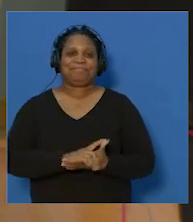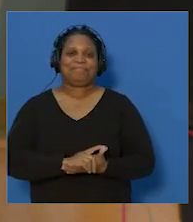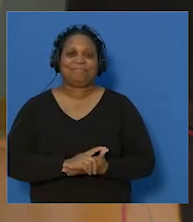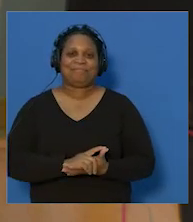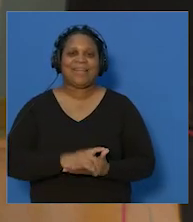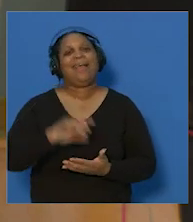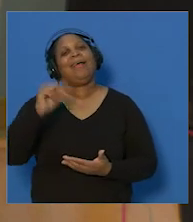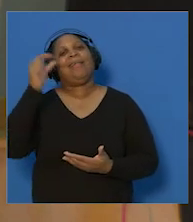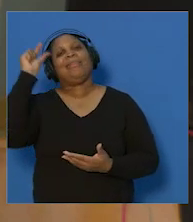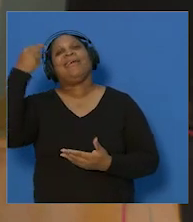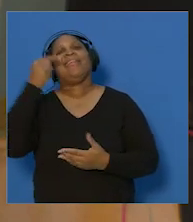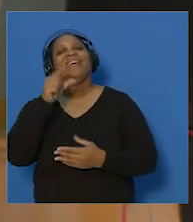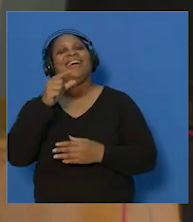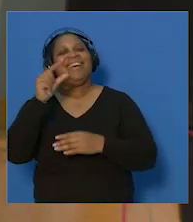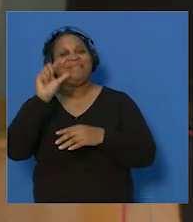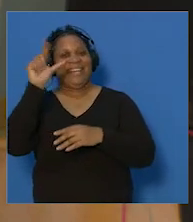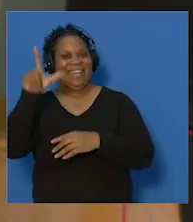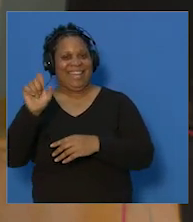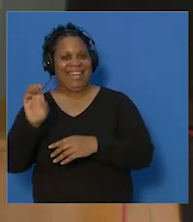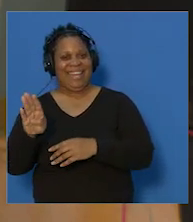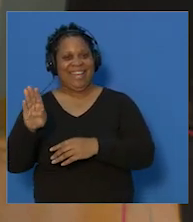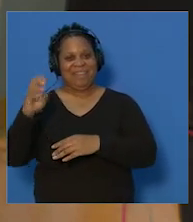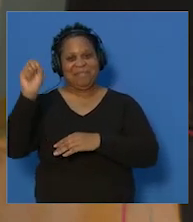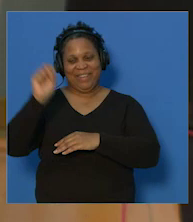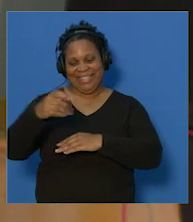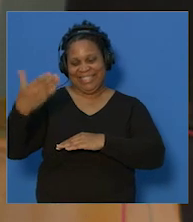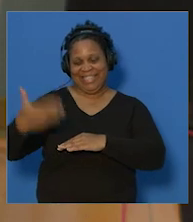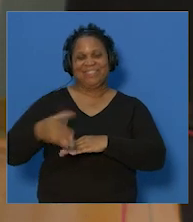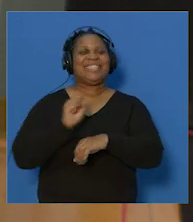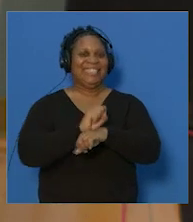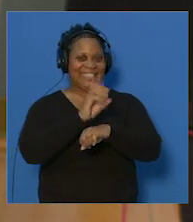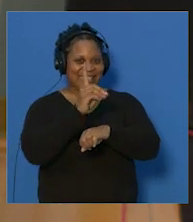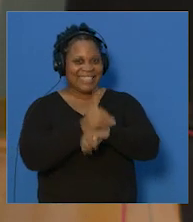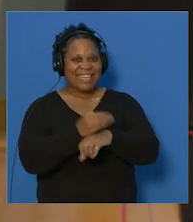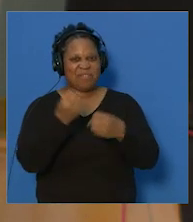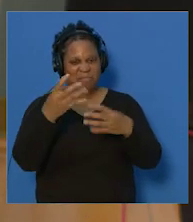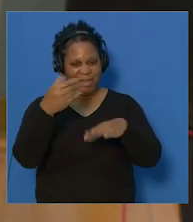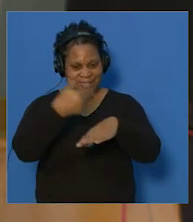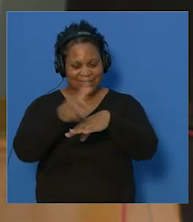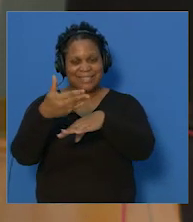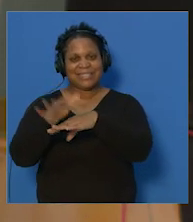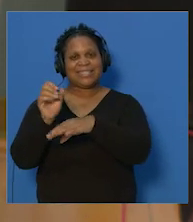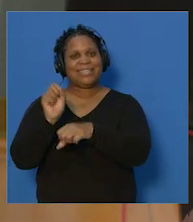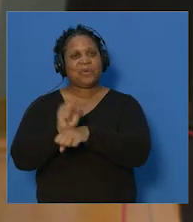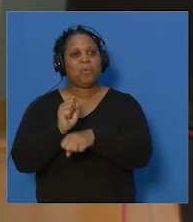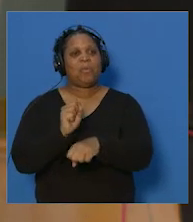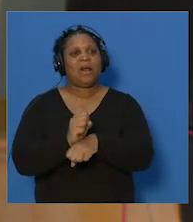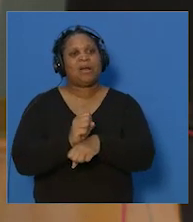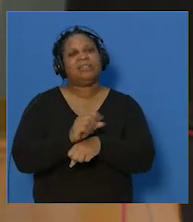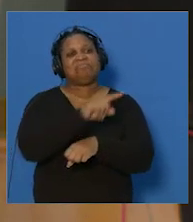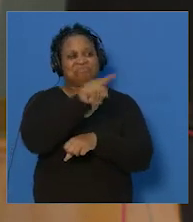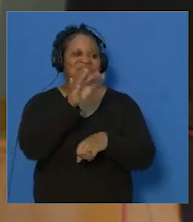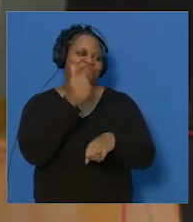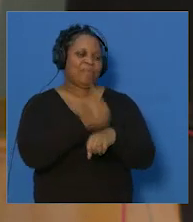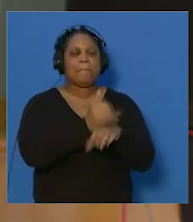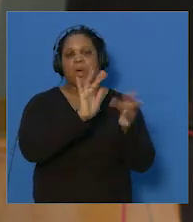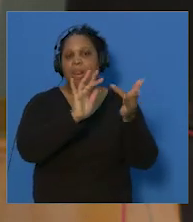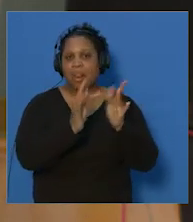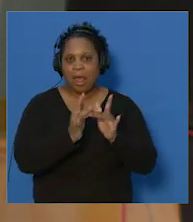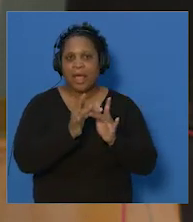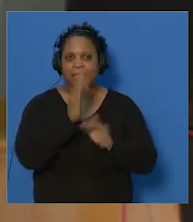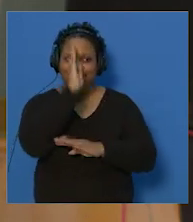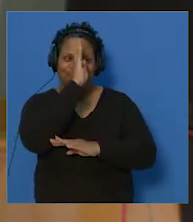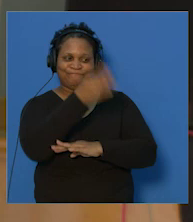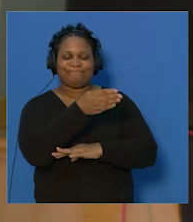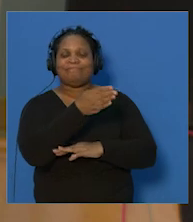the other government lab at Southside. Those persons, as you know, many of them are essential workers, so they're actually just making an appointment online and then going